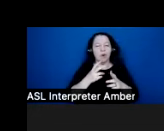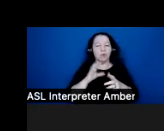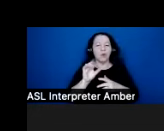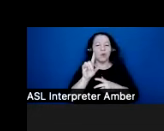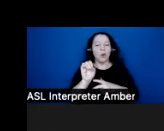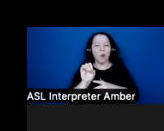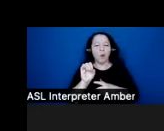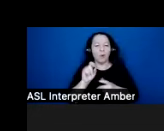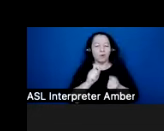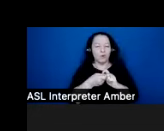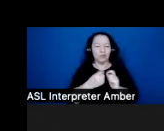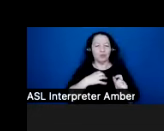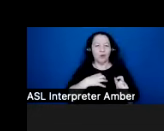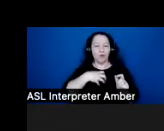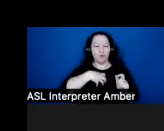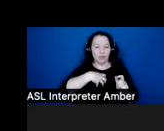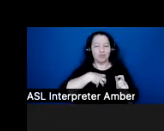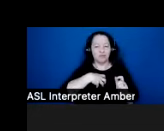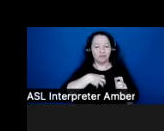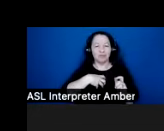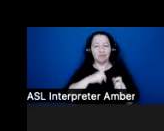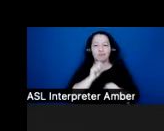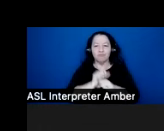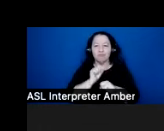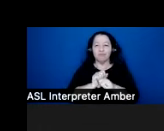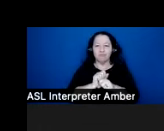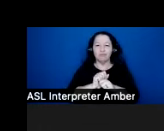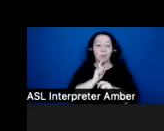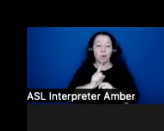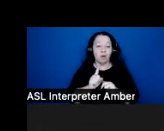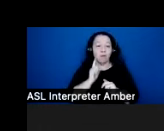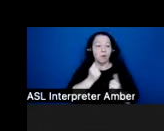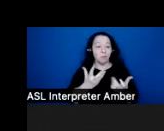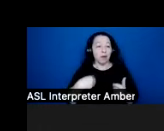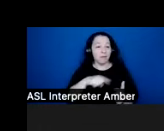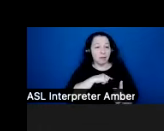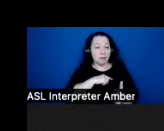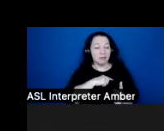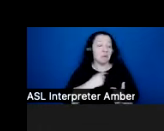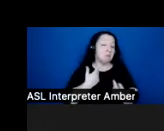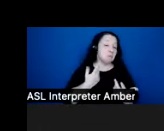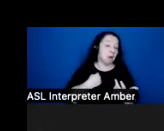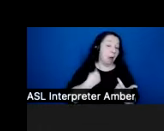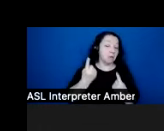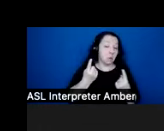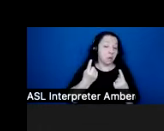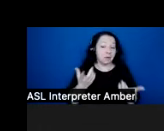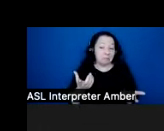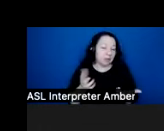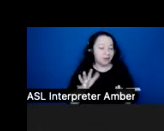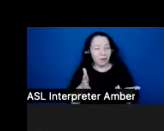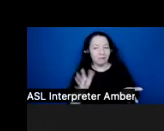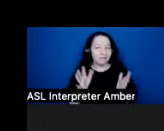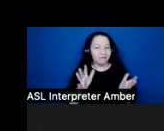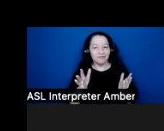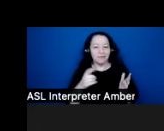a reality for so many of us. And so I'm wondering, just, sort of, you guys,